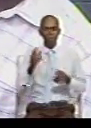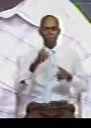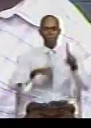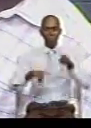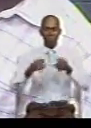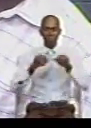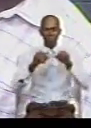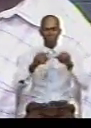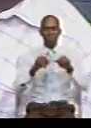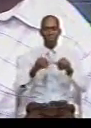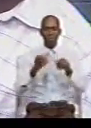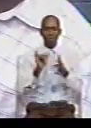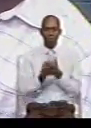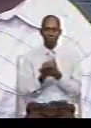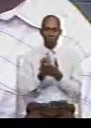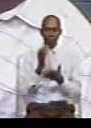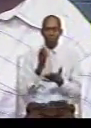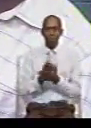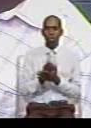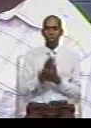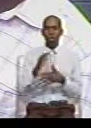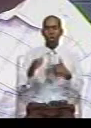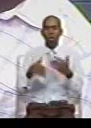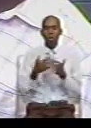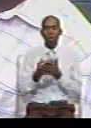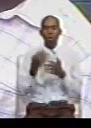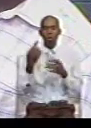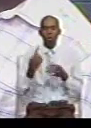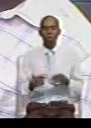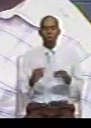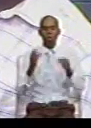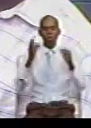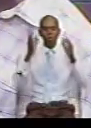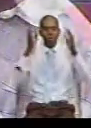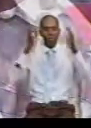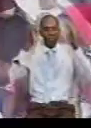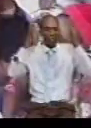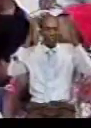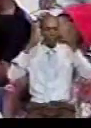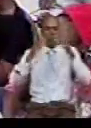quench all the fiery darts of the wicked.